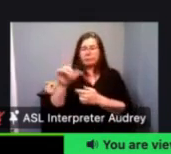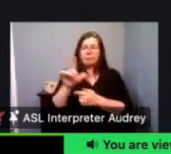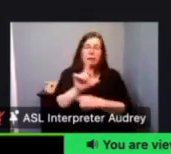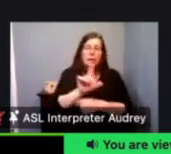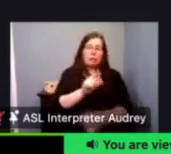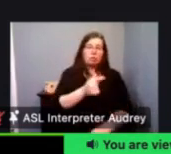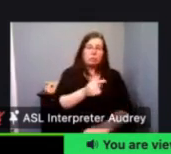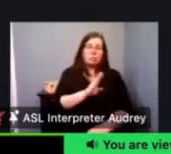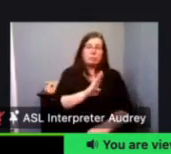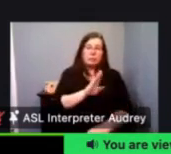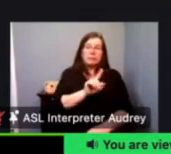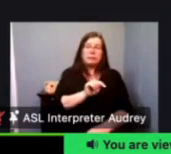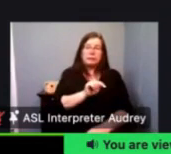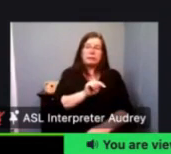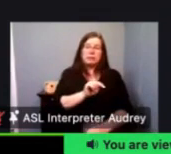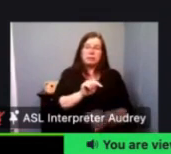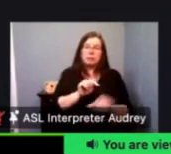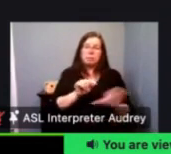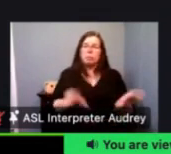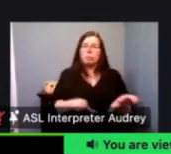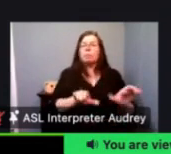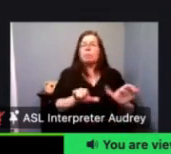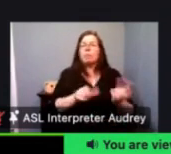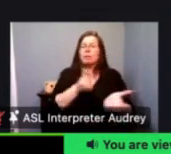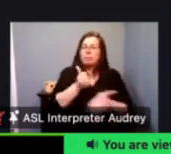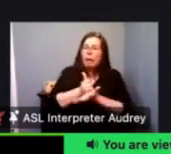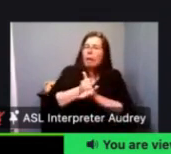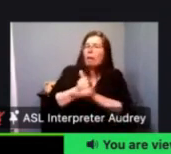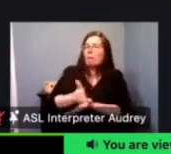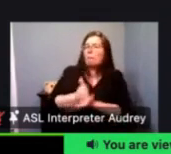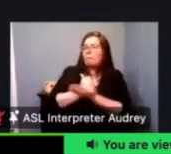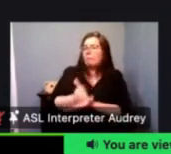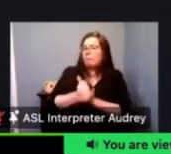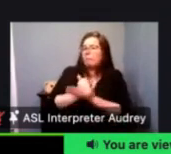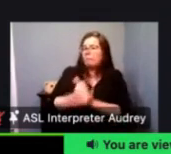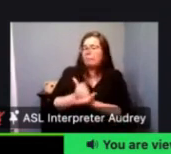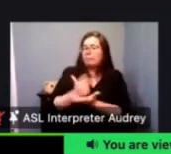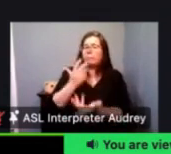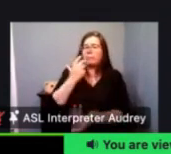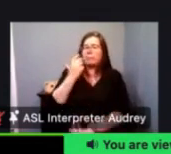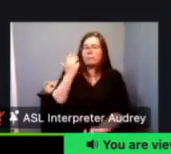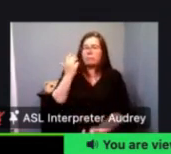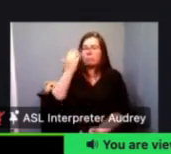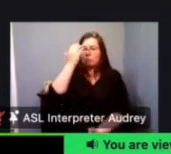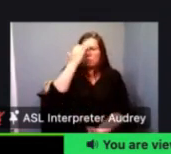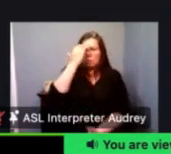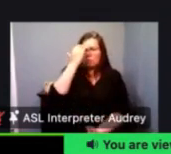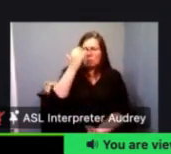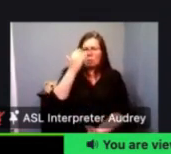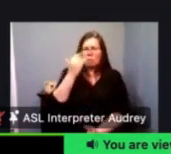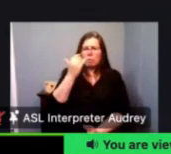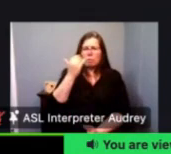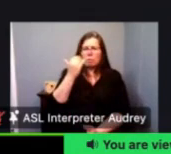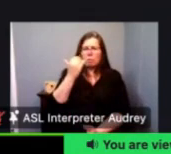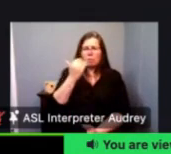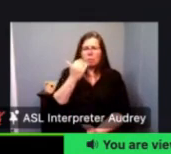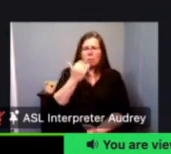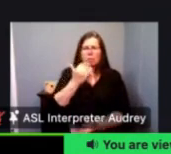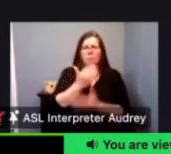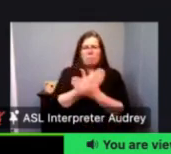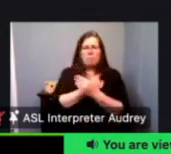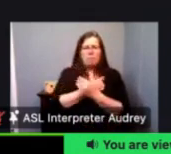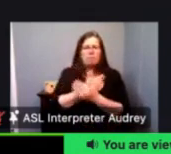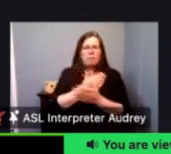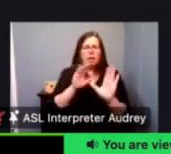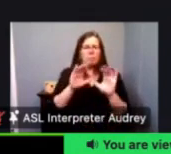LGBT movement to help. Like I know the Gay Man's Butterfly Brigade brought food